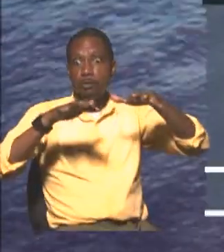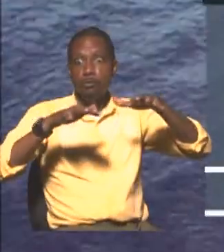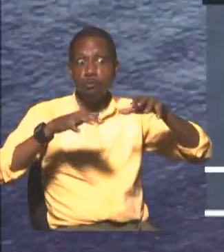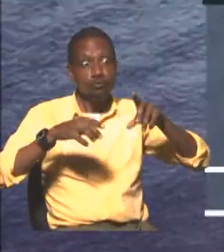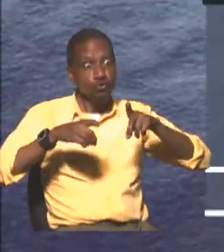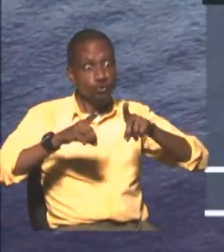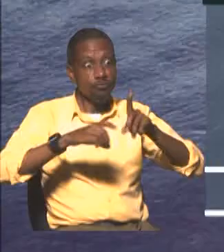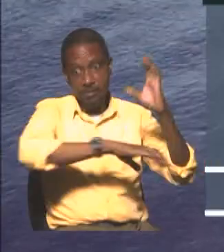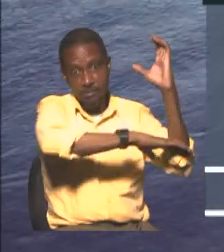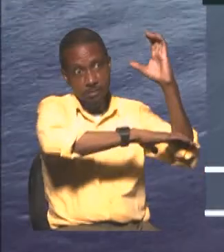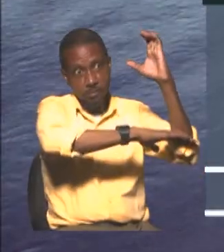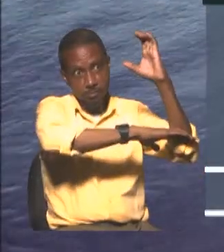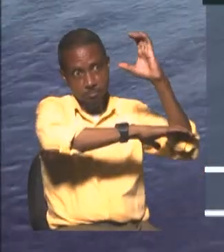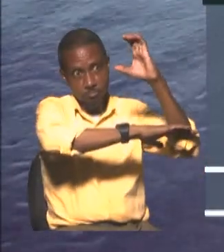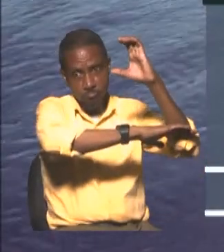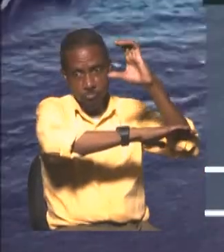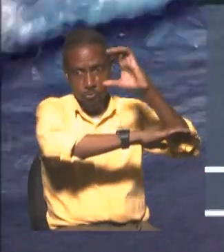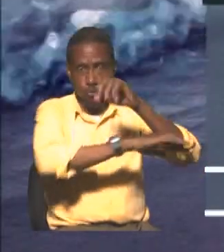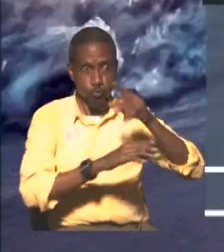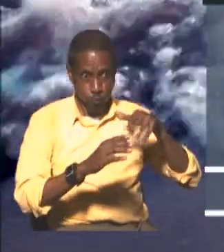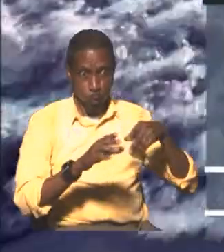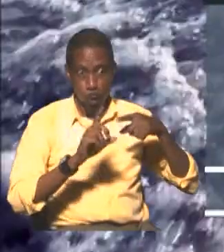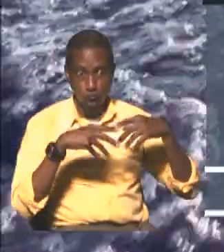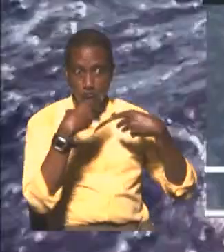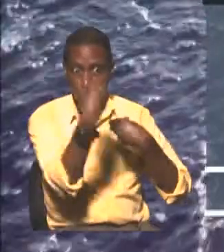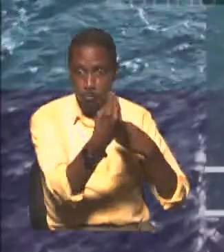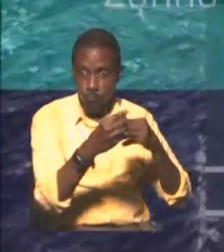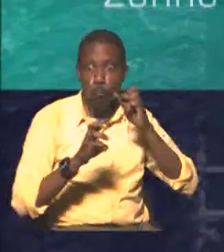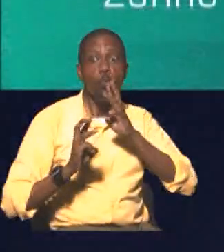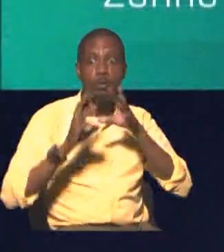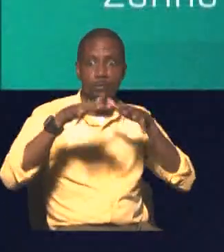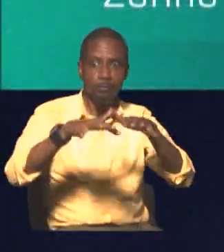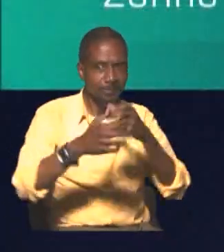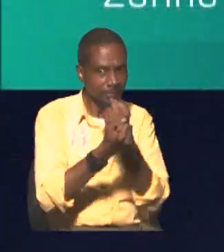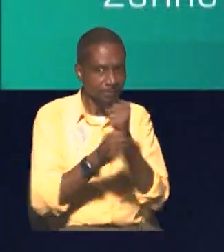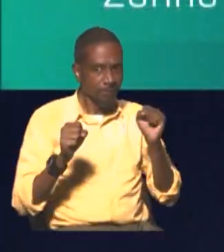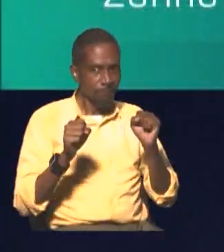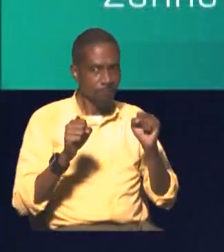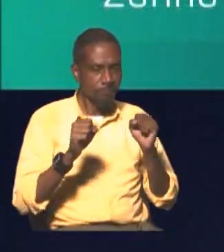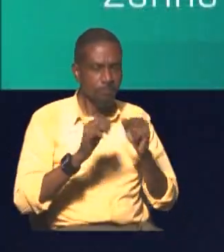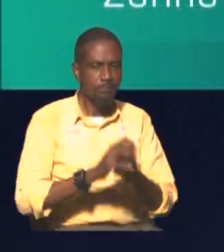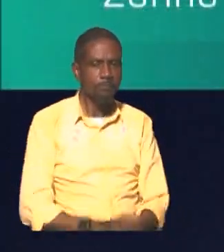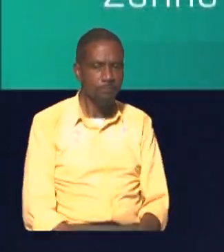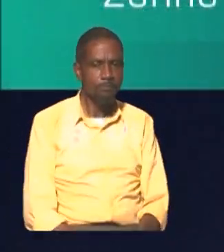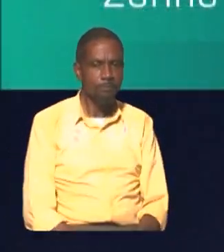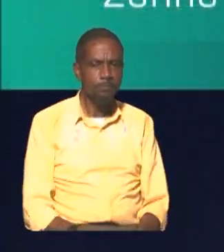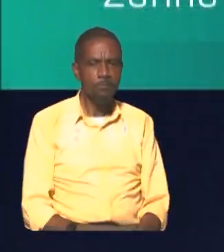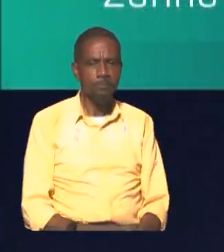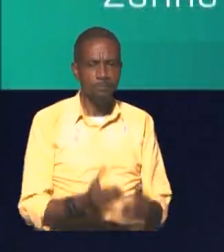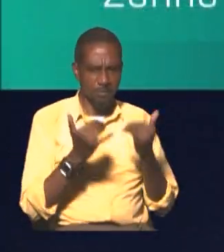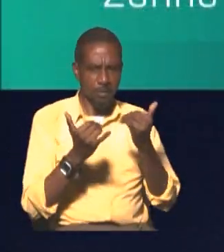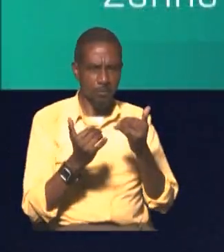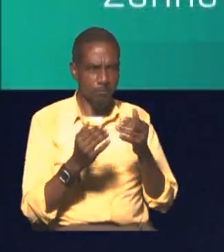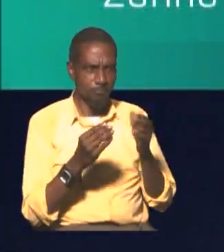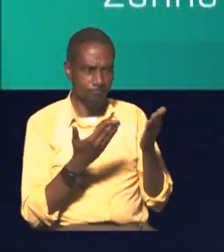day. So stay safe when you're heading out to sea. Now, that's a wrap on your Travel Tuesday weather. Let's check back in with Sigoni for more.